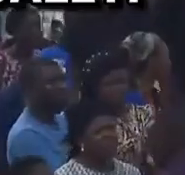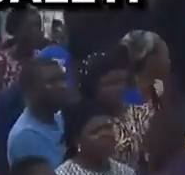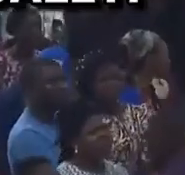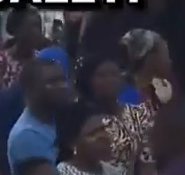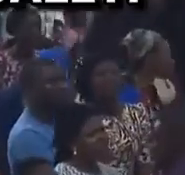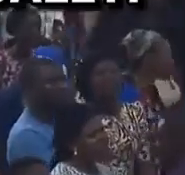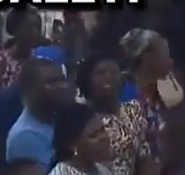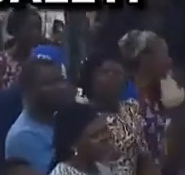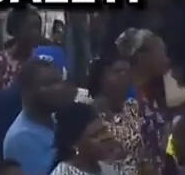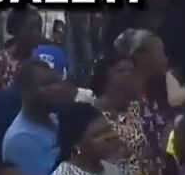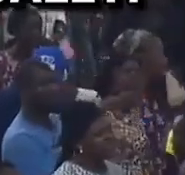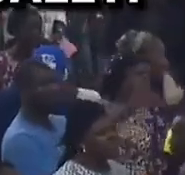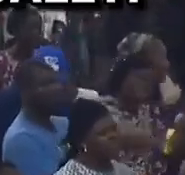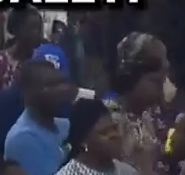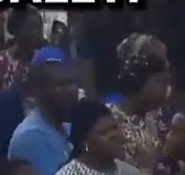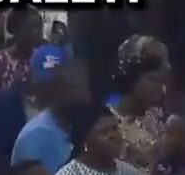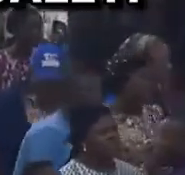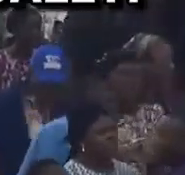Thank you, Father.